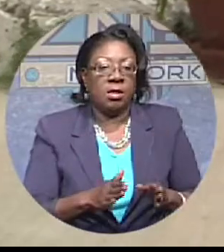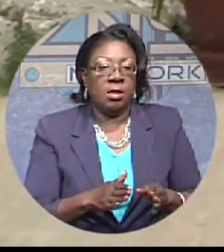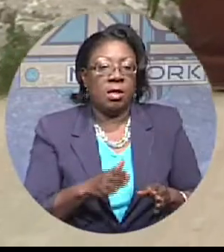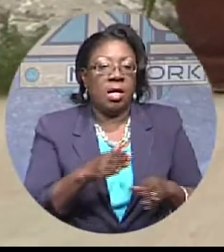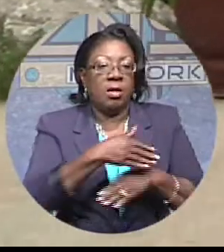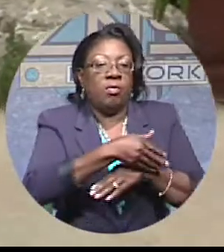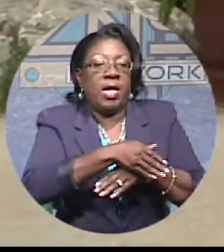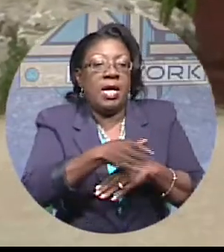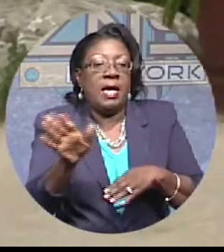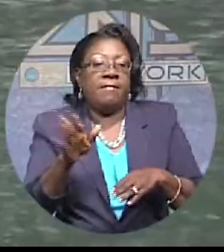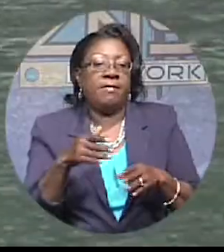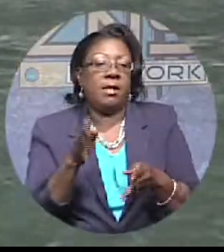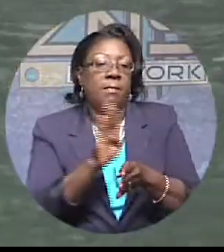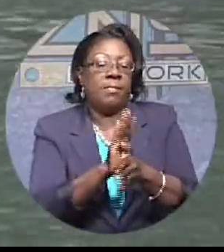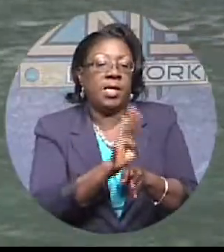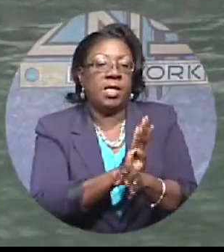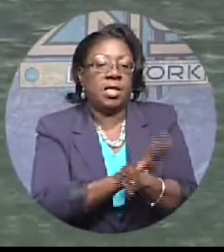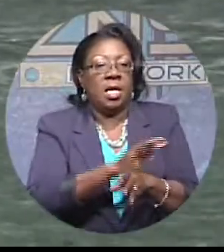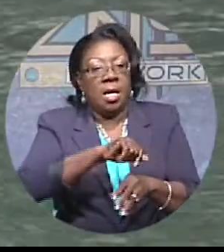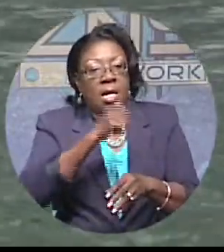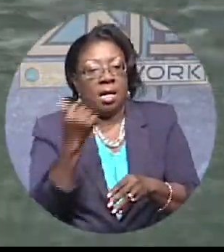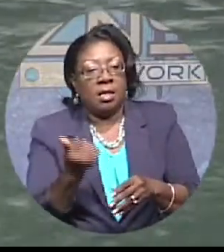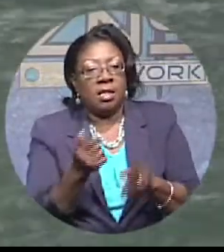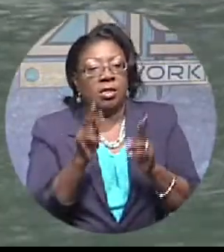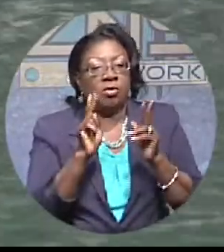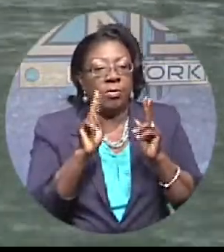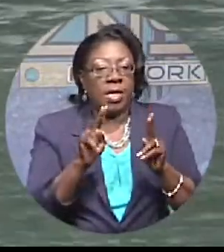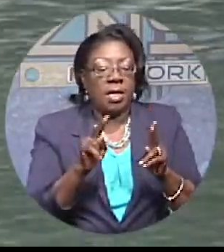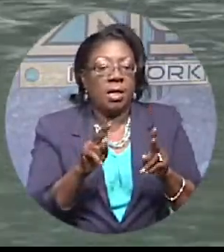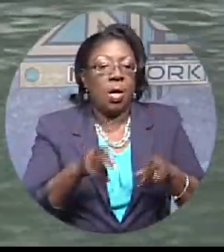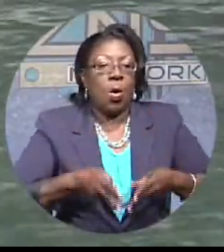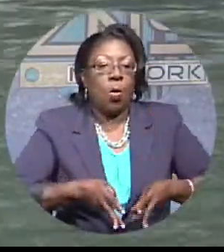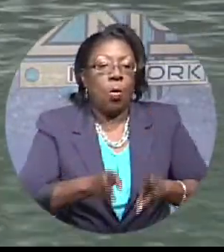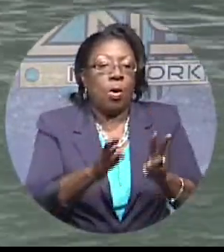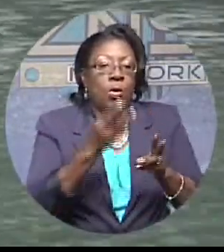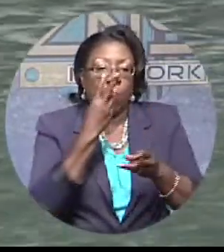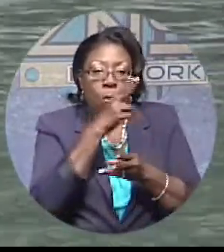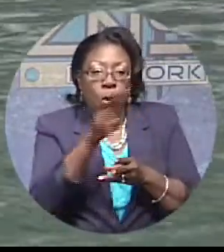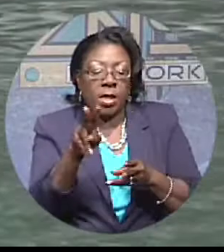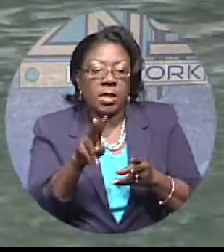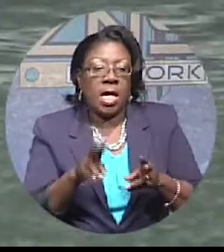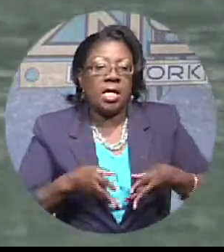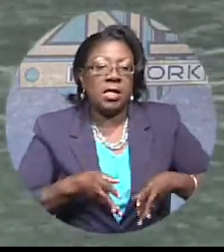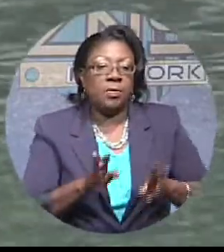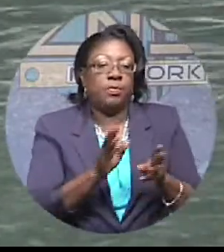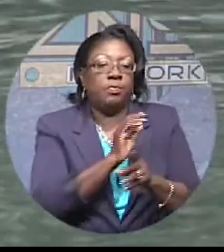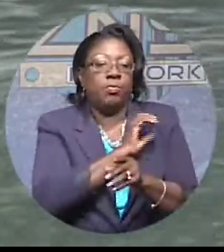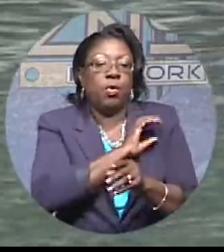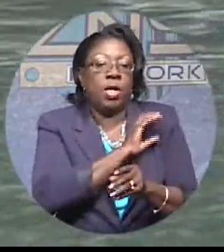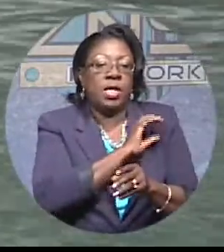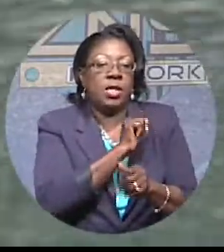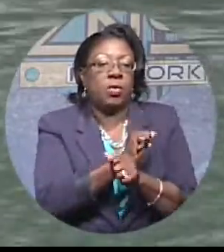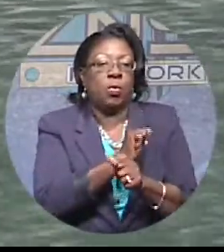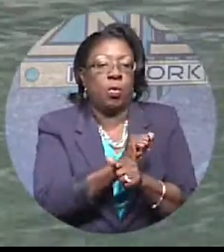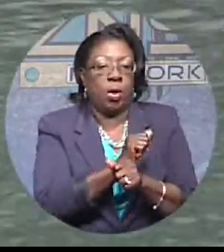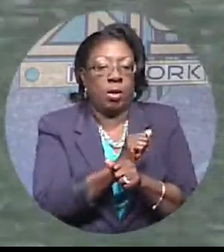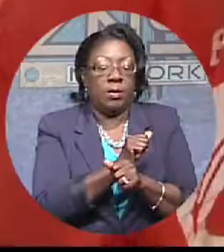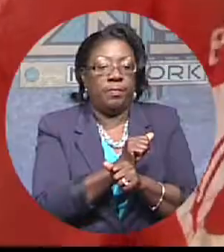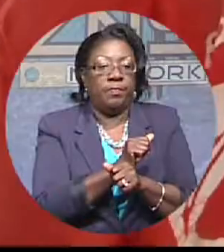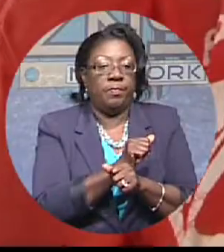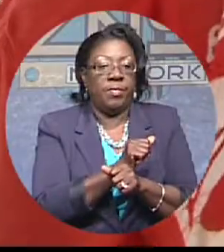had already left the beach. Others remained while police carried out their initial investigations. It was sad, it was shocking, you